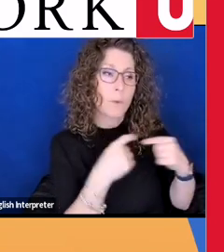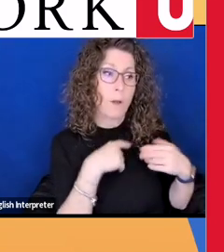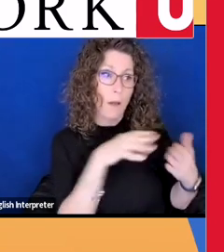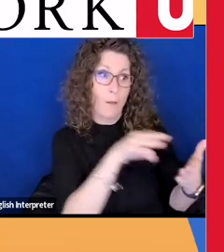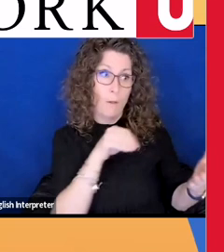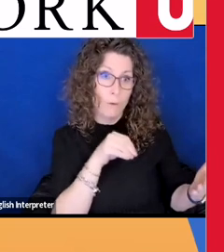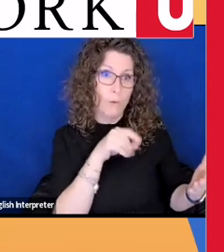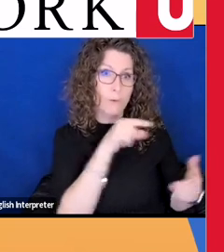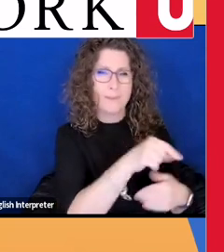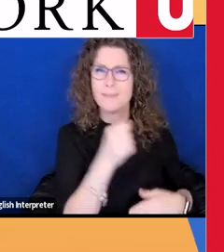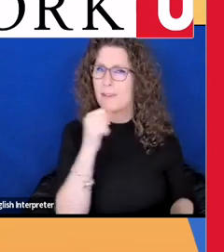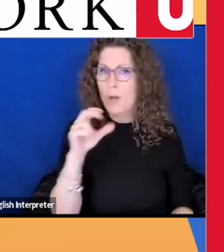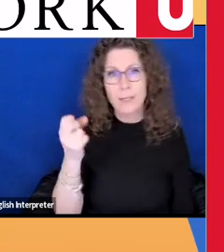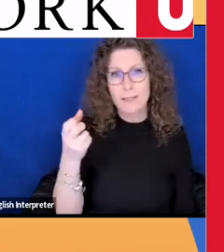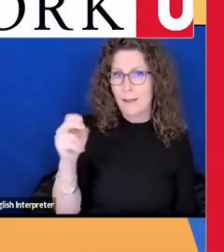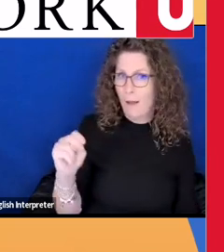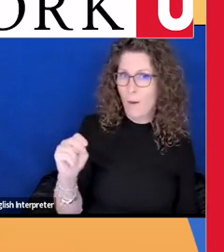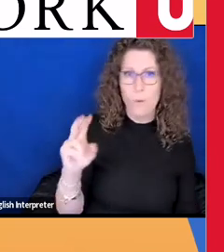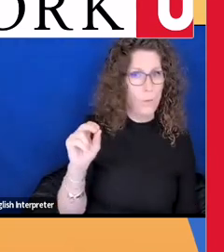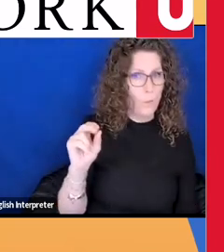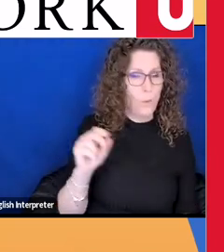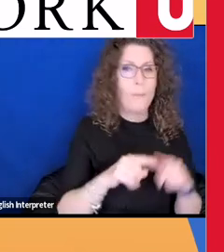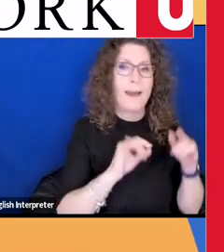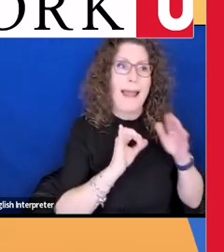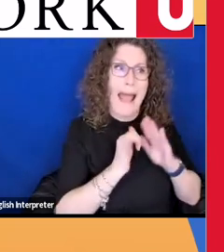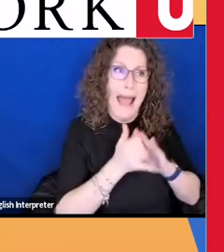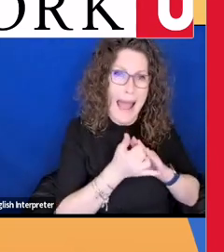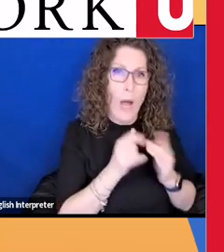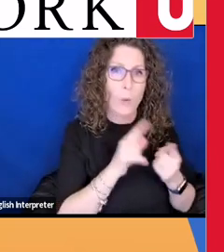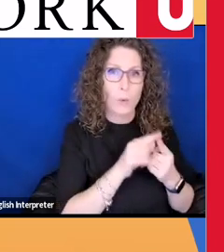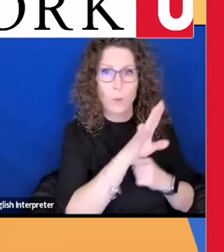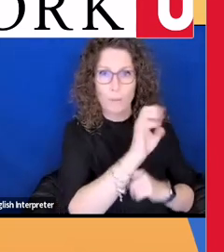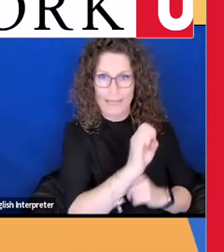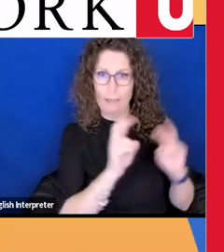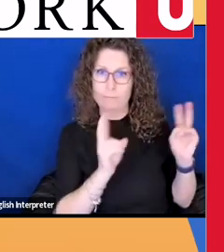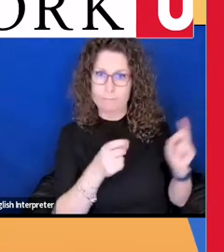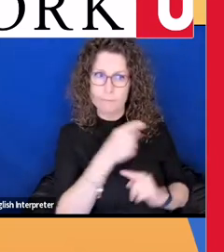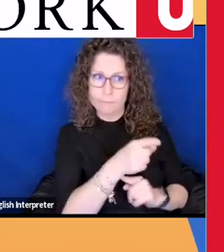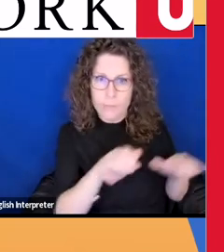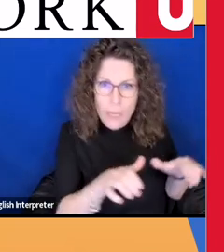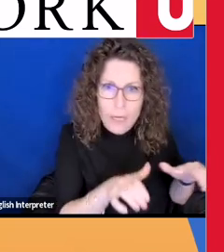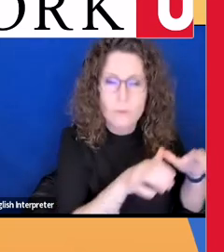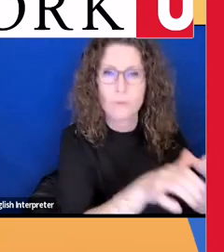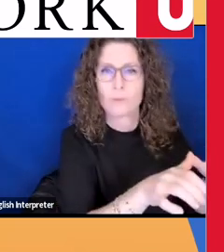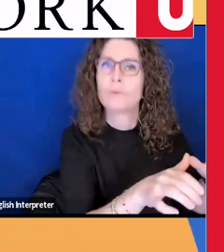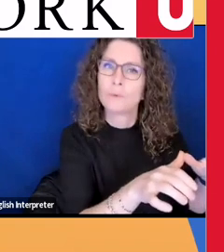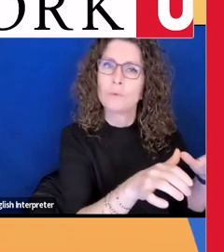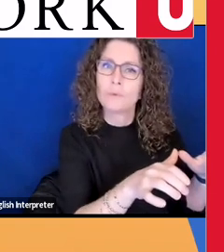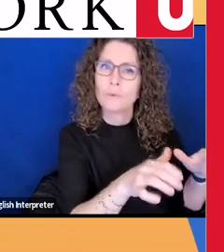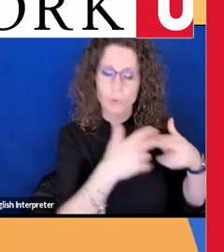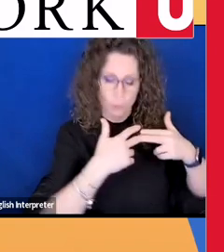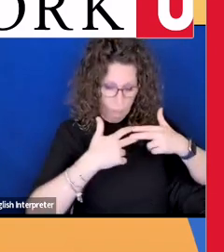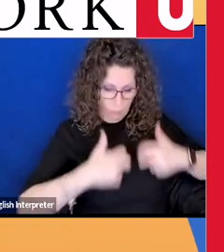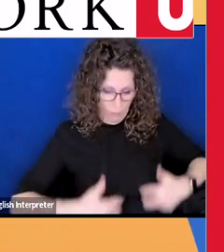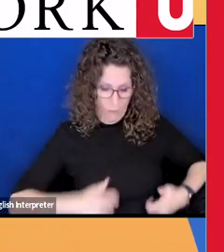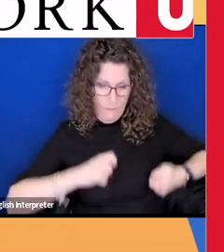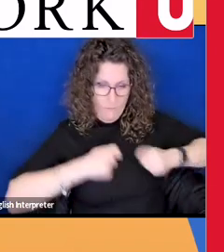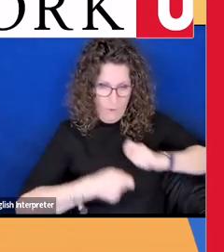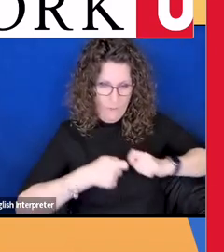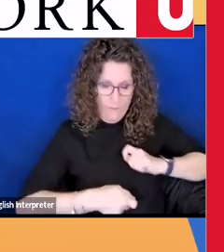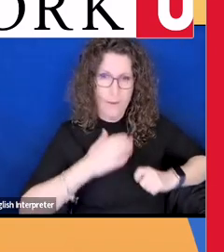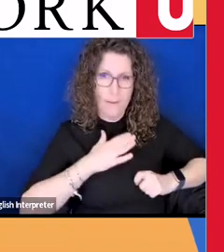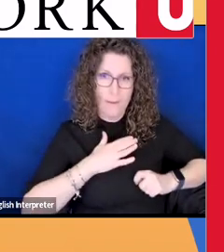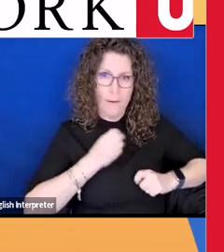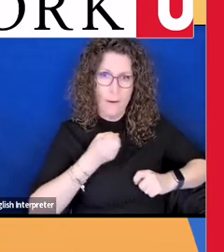noun, but a way of being in the world that requires a modification of one's own behavior.